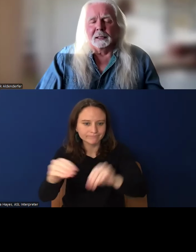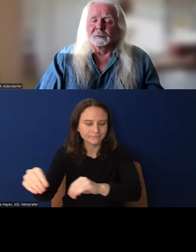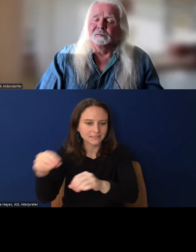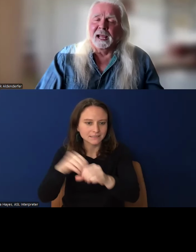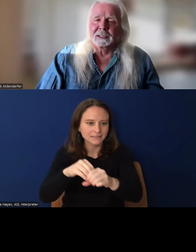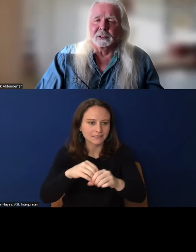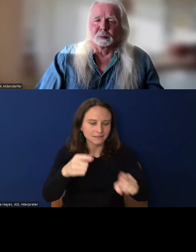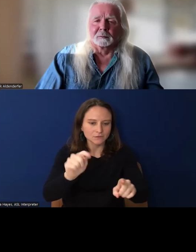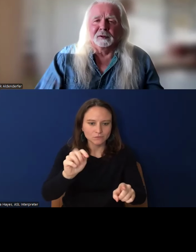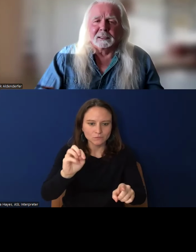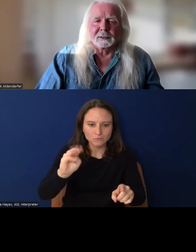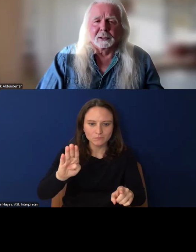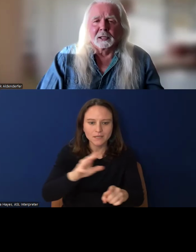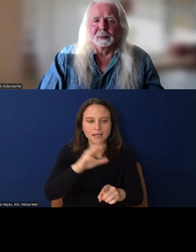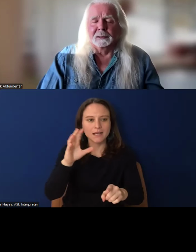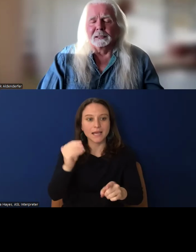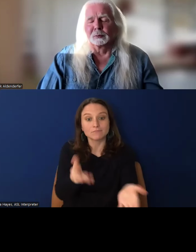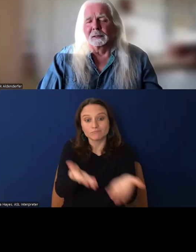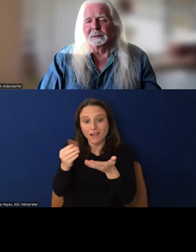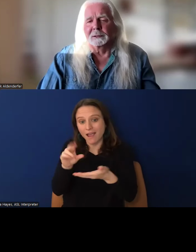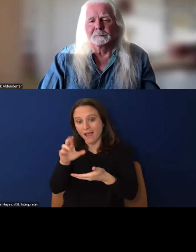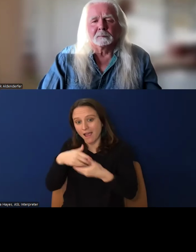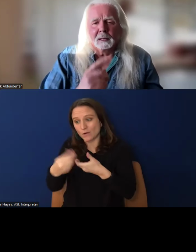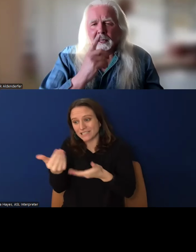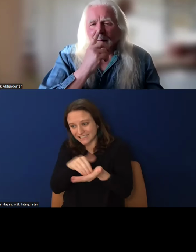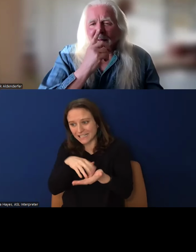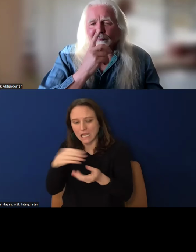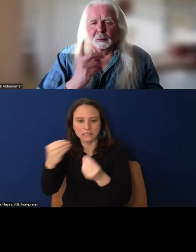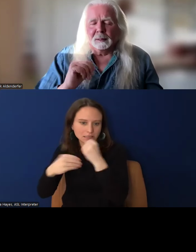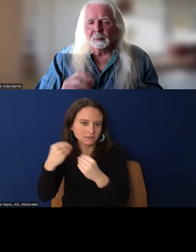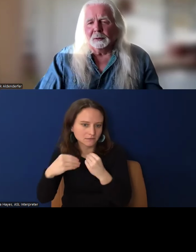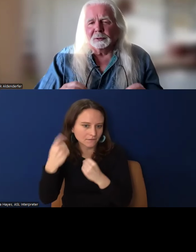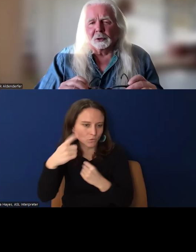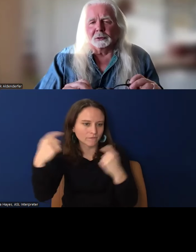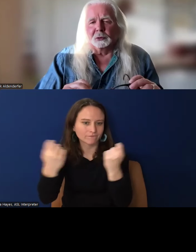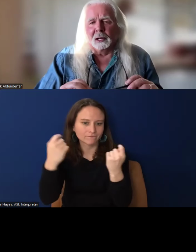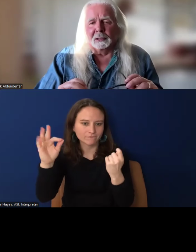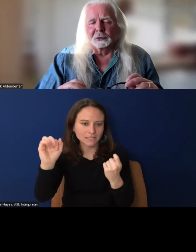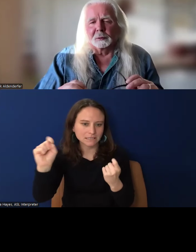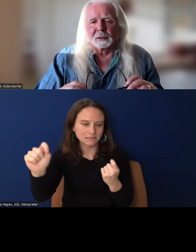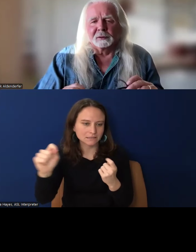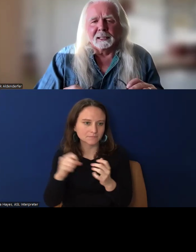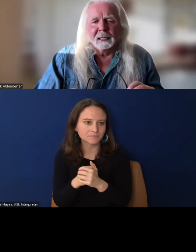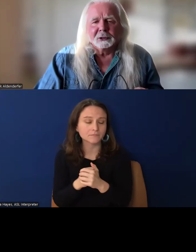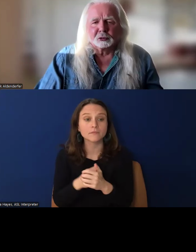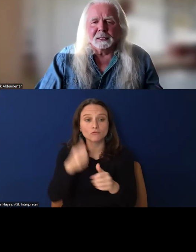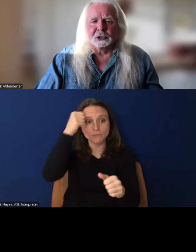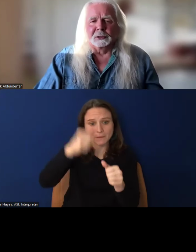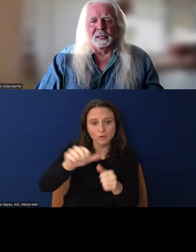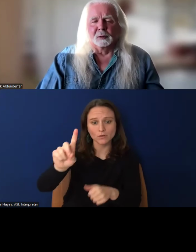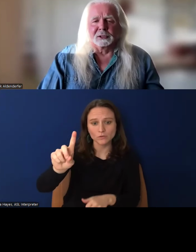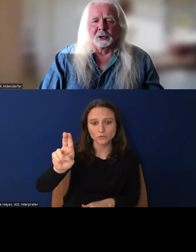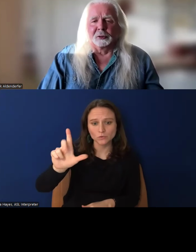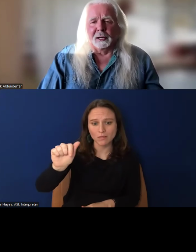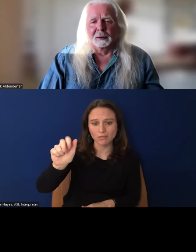eaten in a vast number of feasts that accompanied this process. But if you remember what you saw at Dulan in terms of the trenches